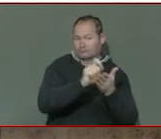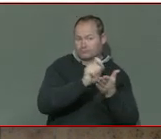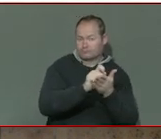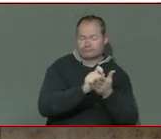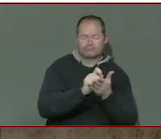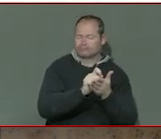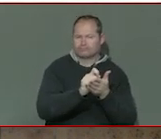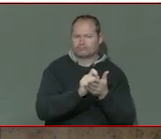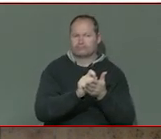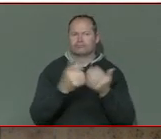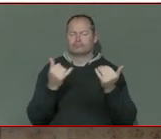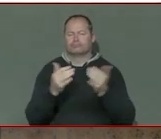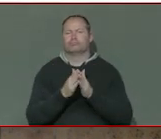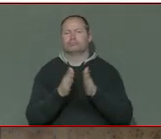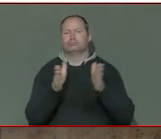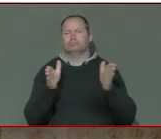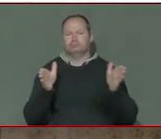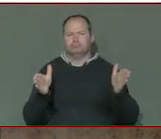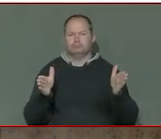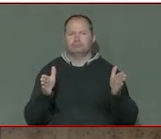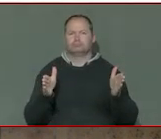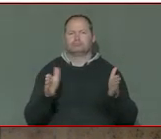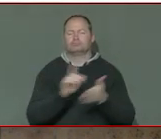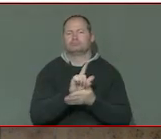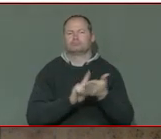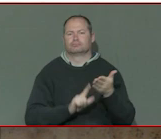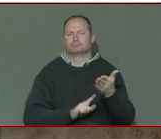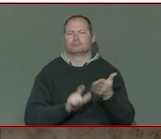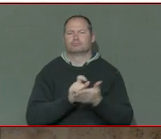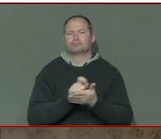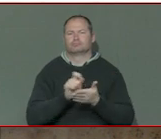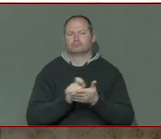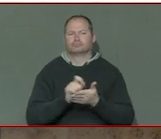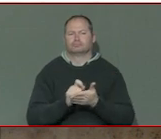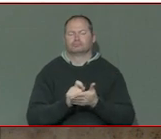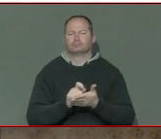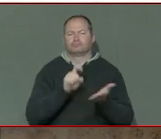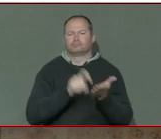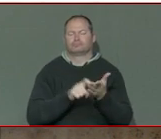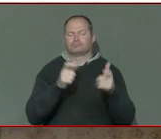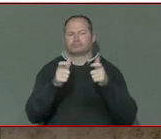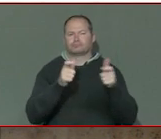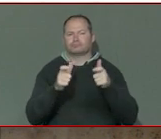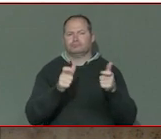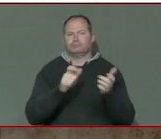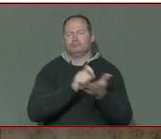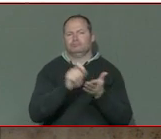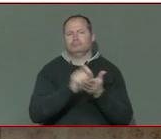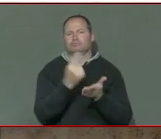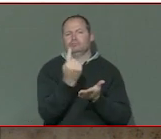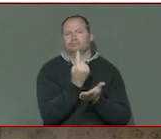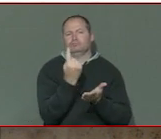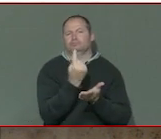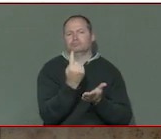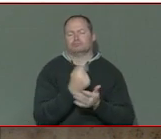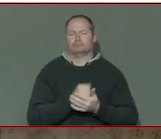to my general ledger. Am I right? So it only goes to debtors control. If I say to you,